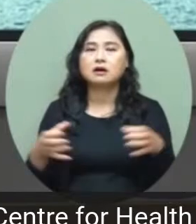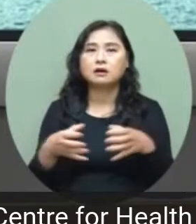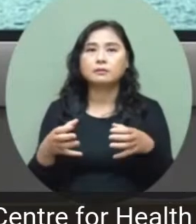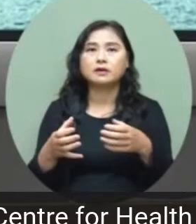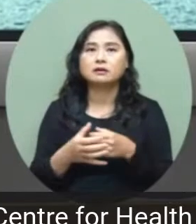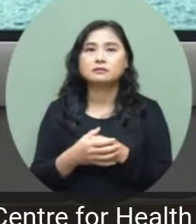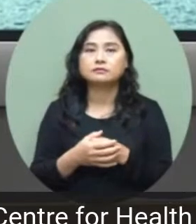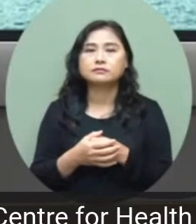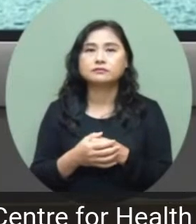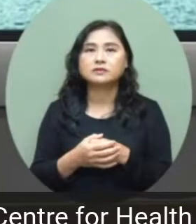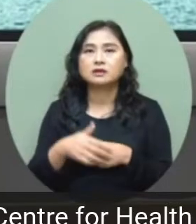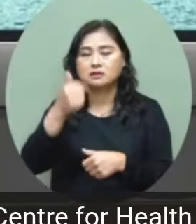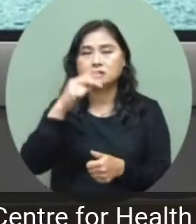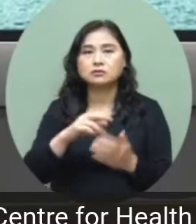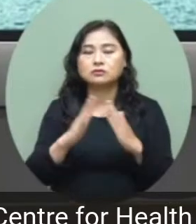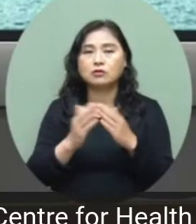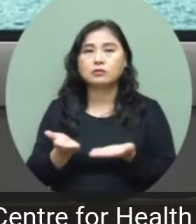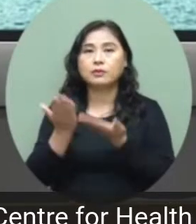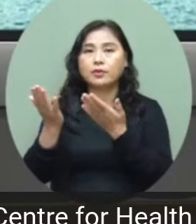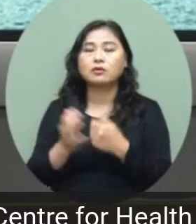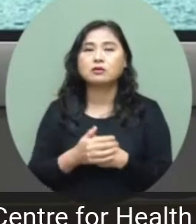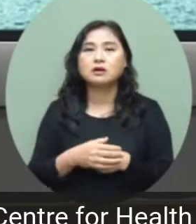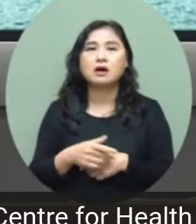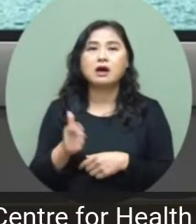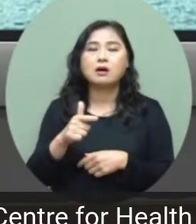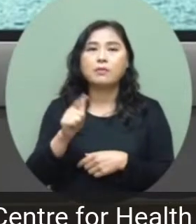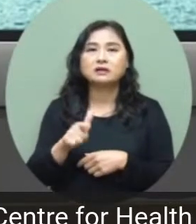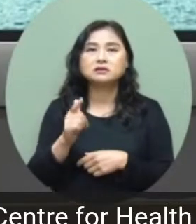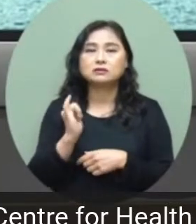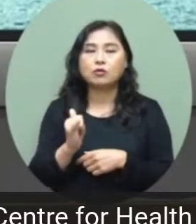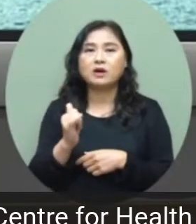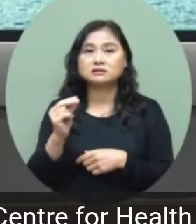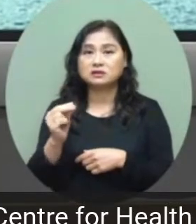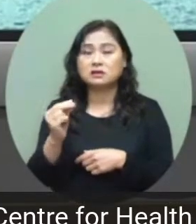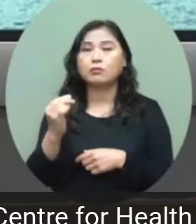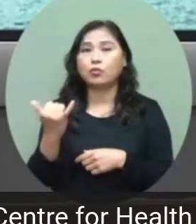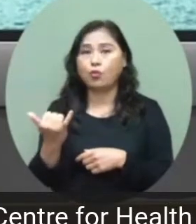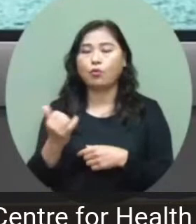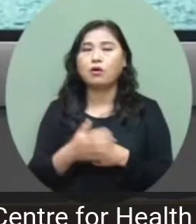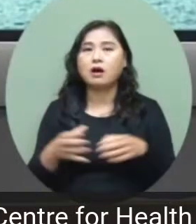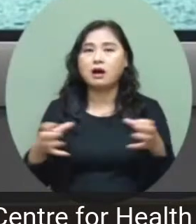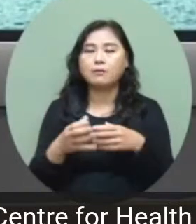cases before yesterday. Altogether, from the HA, there are